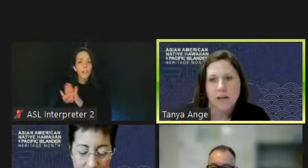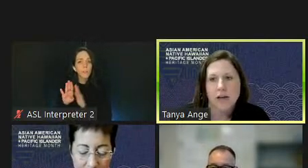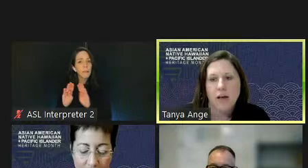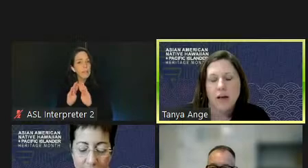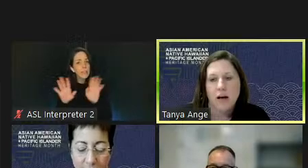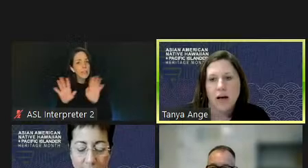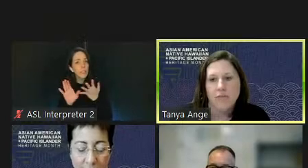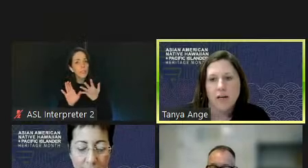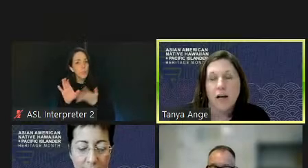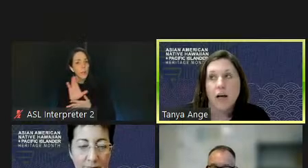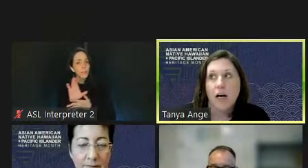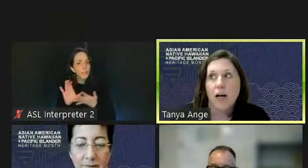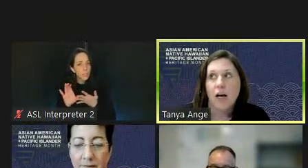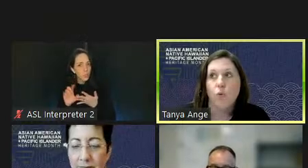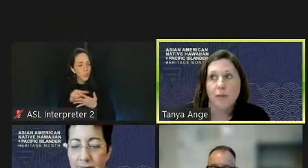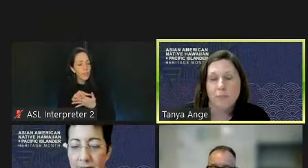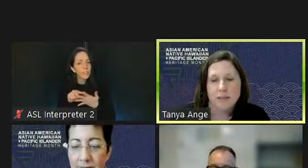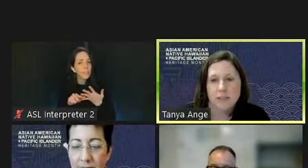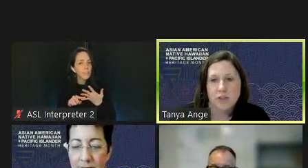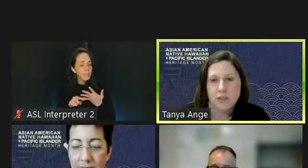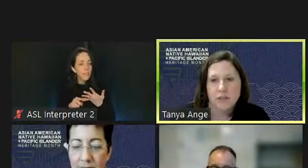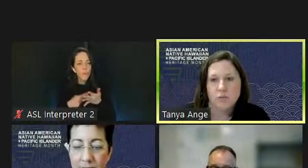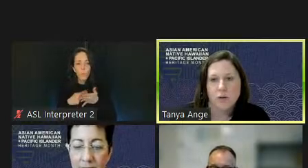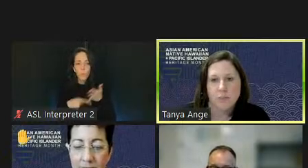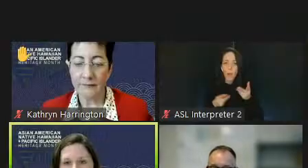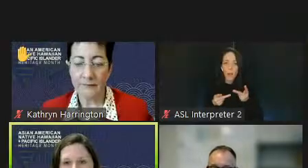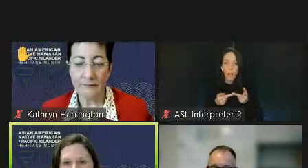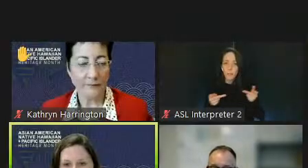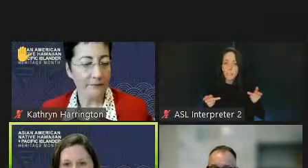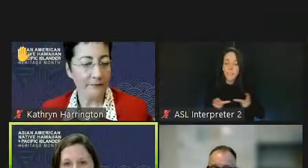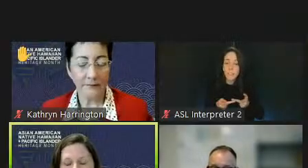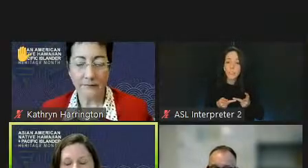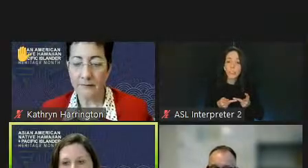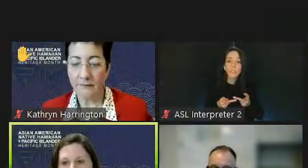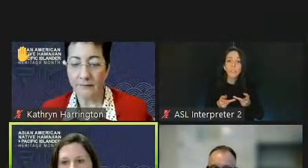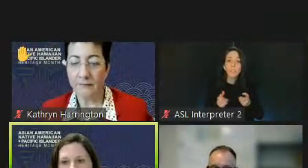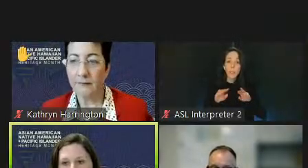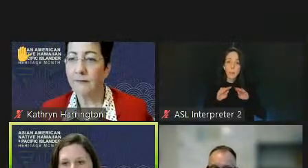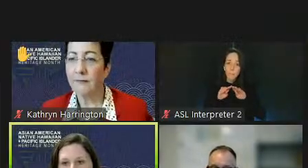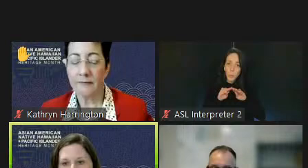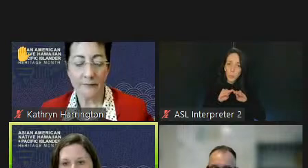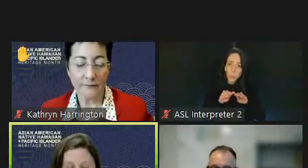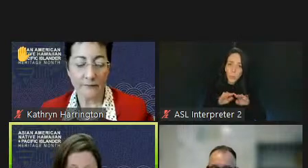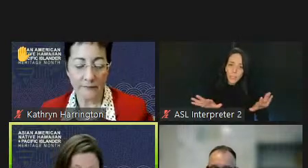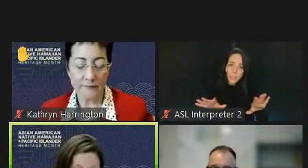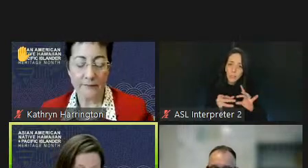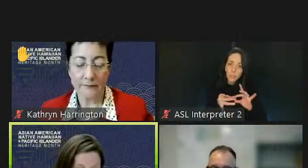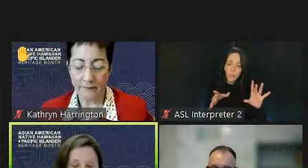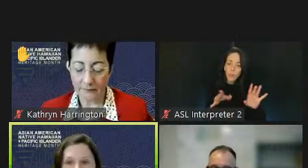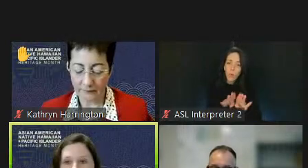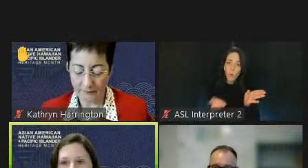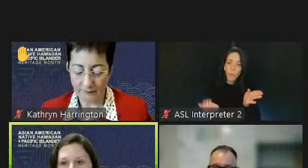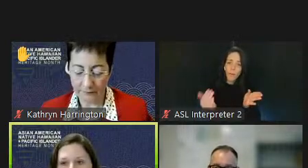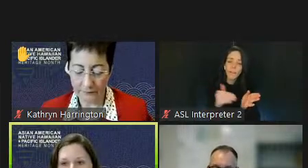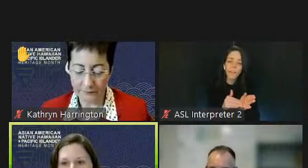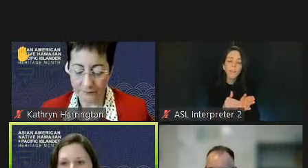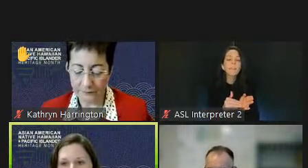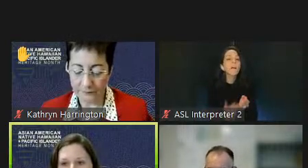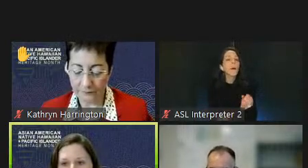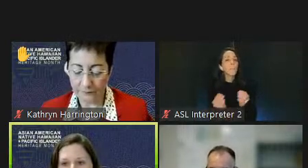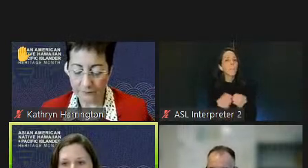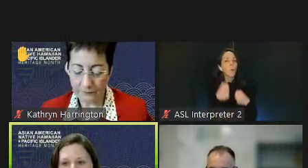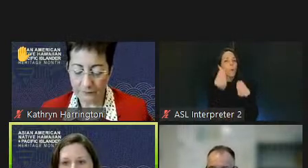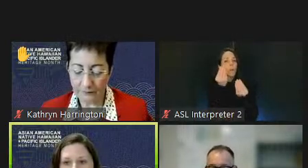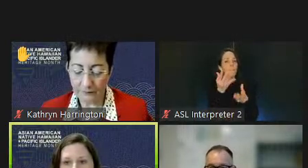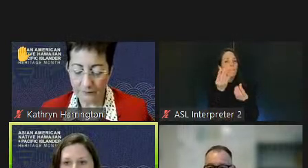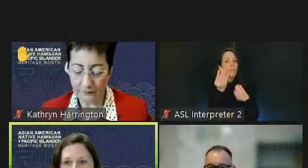criteria of what positions will be released. Further information will be available to the committee as